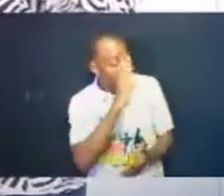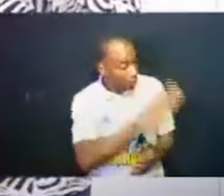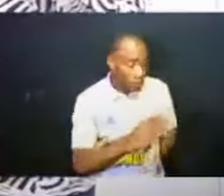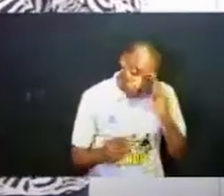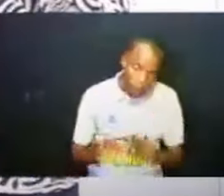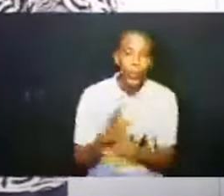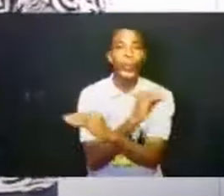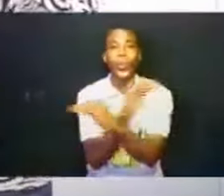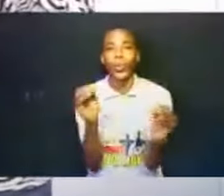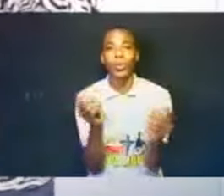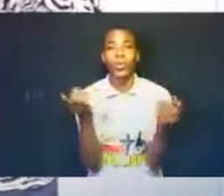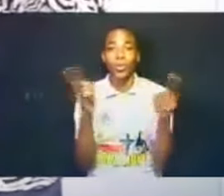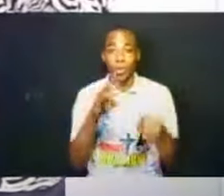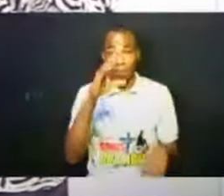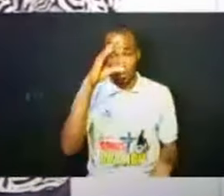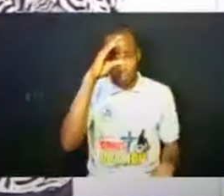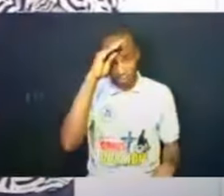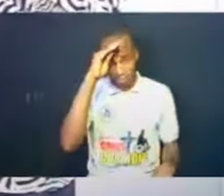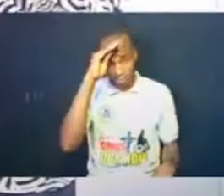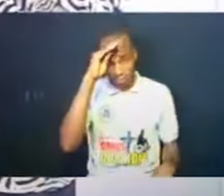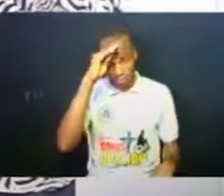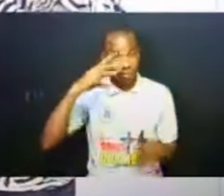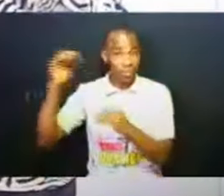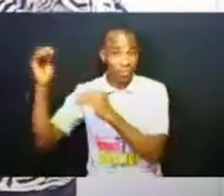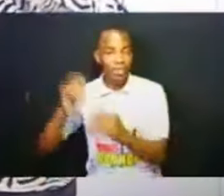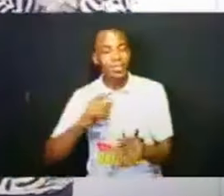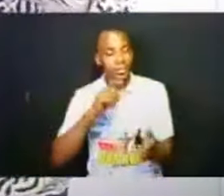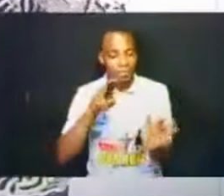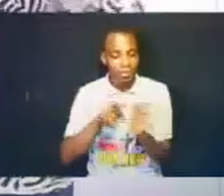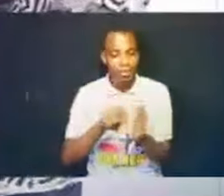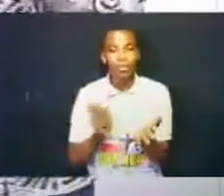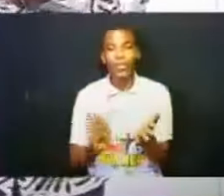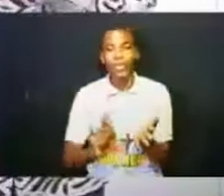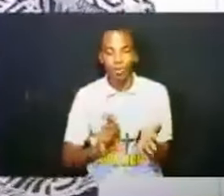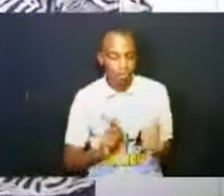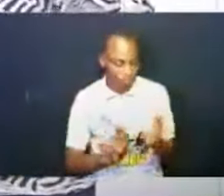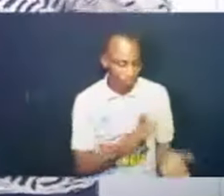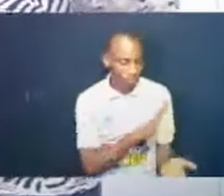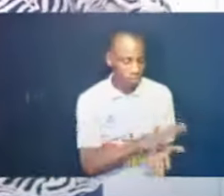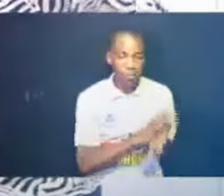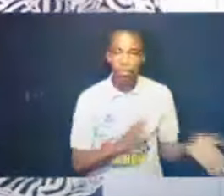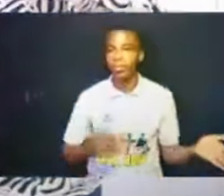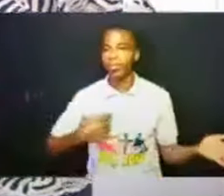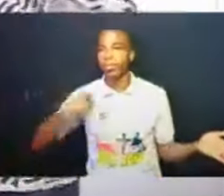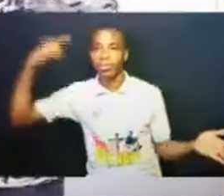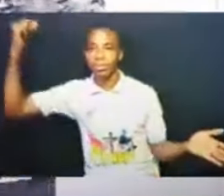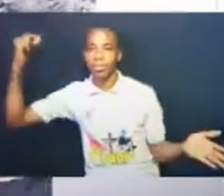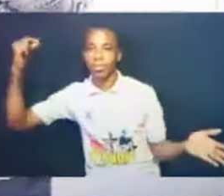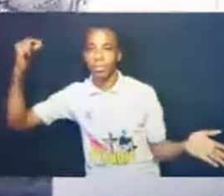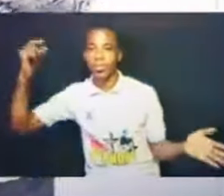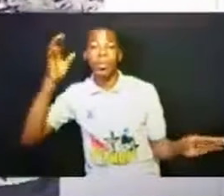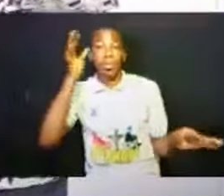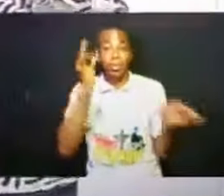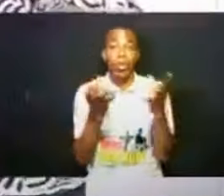No. When the man leaves, you just leave a note that I'm gone. If he has to leave